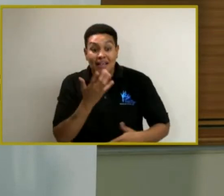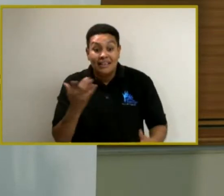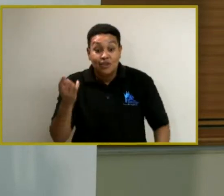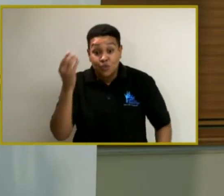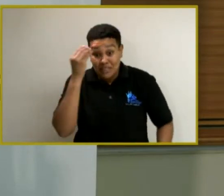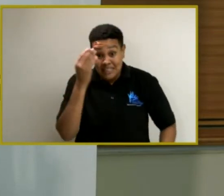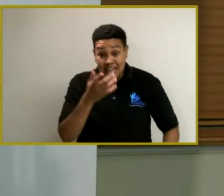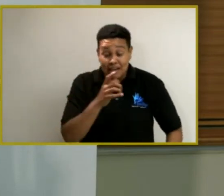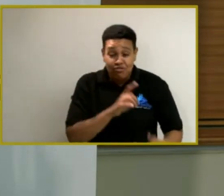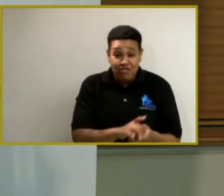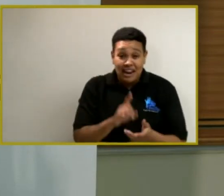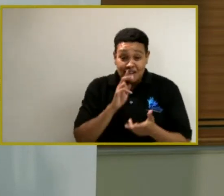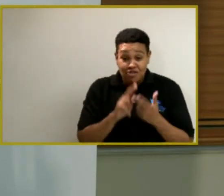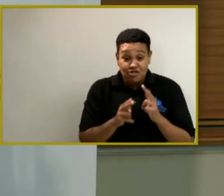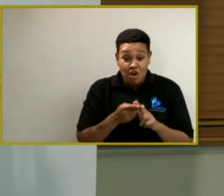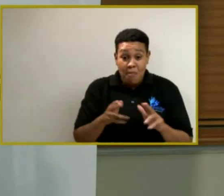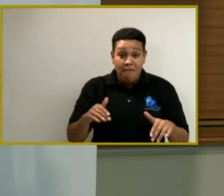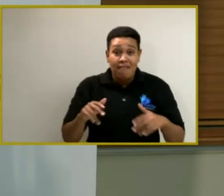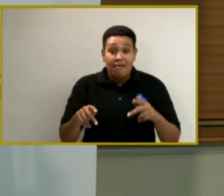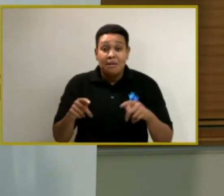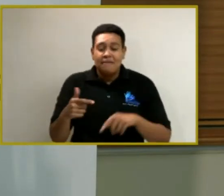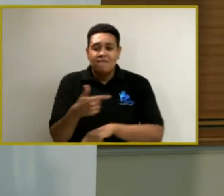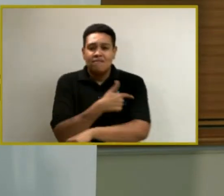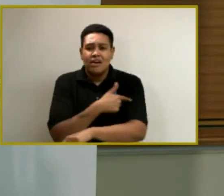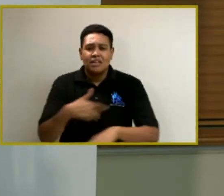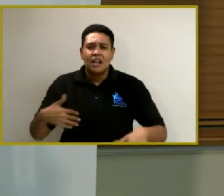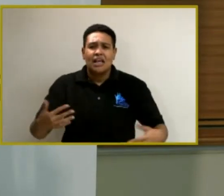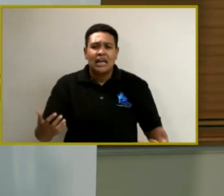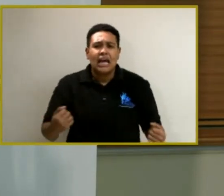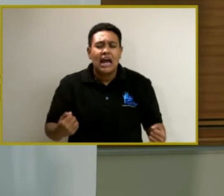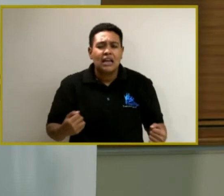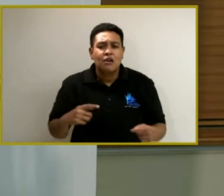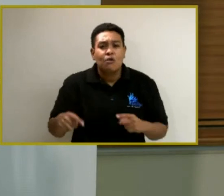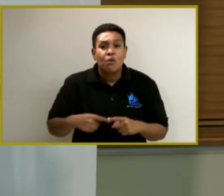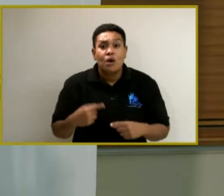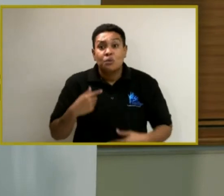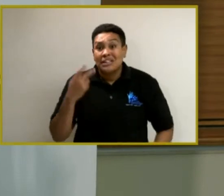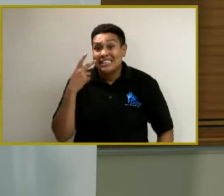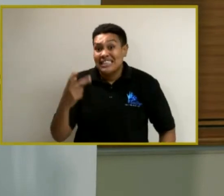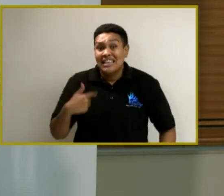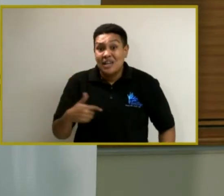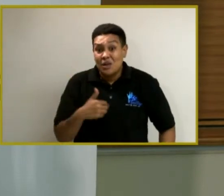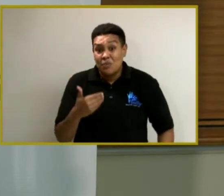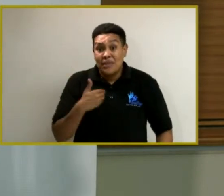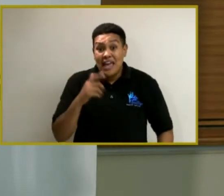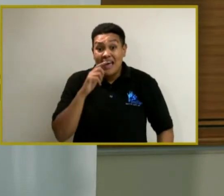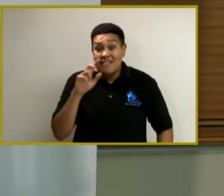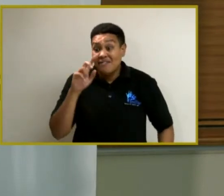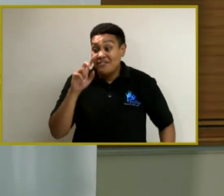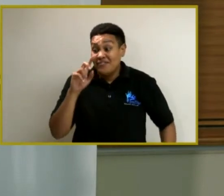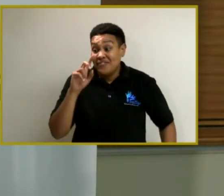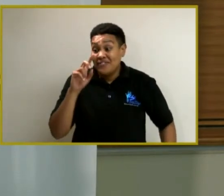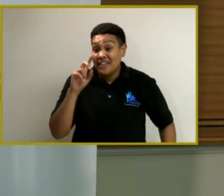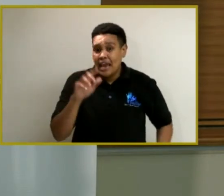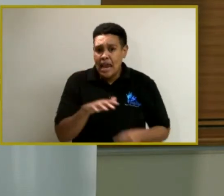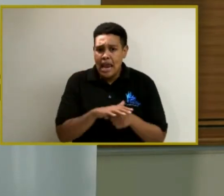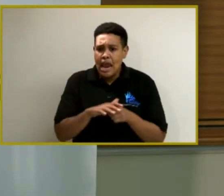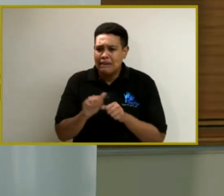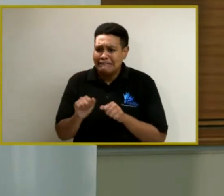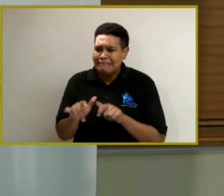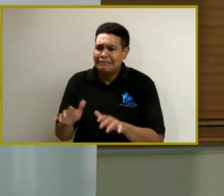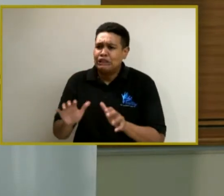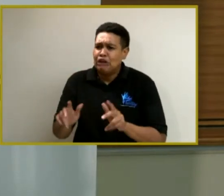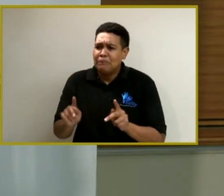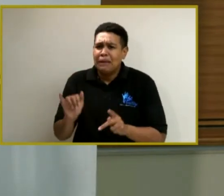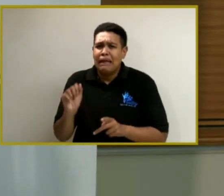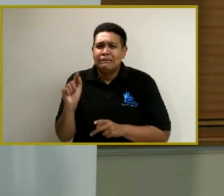in terms of the number of unvaccinated persons. When we see that we have the densely populated areas like St.